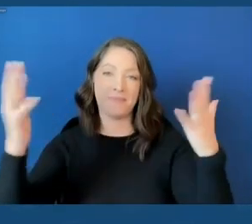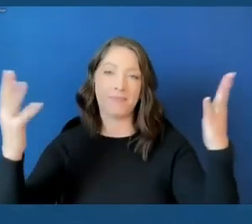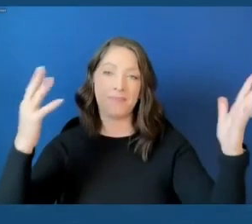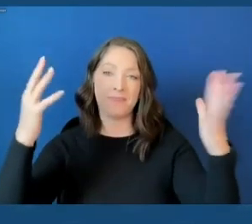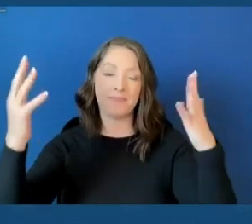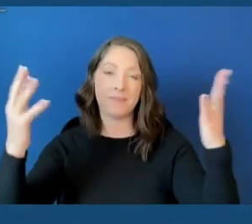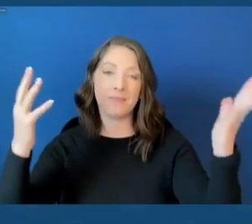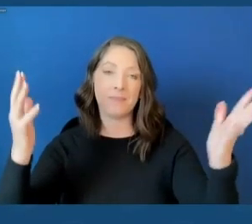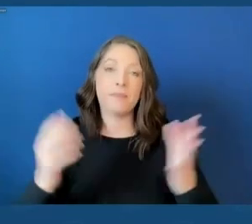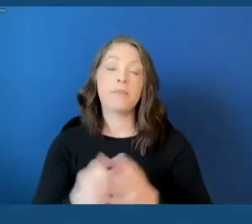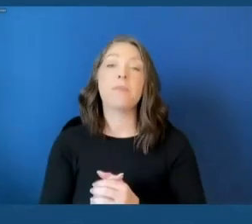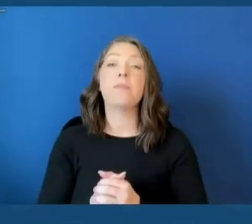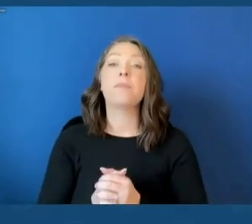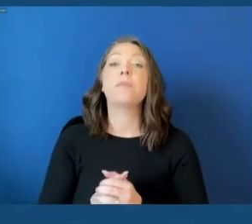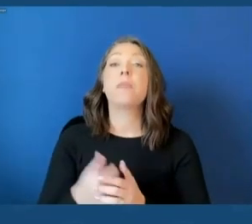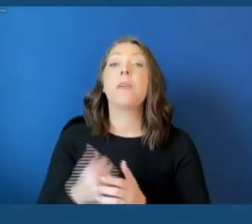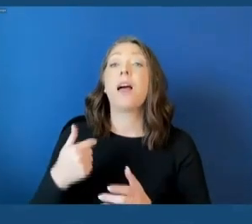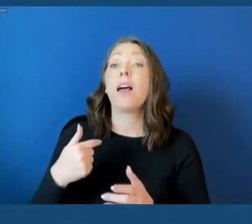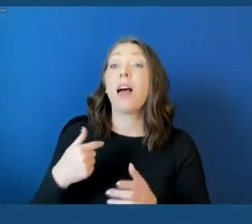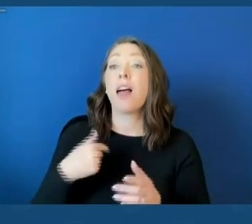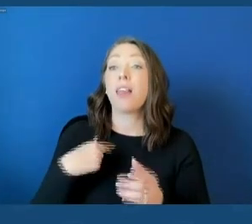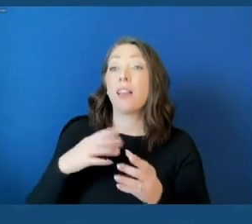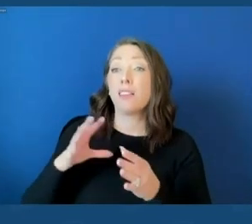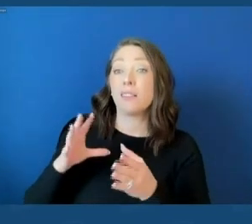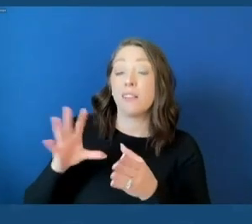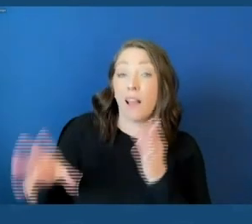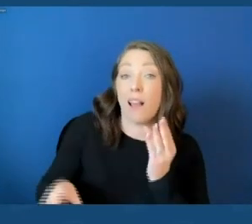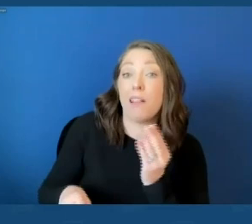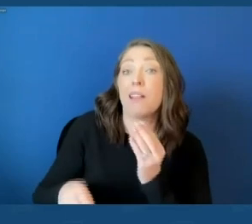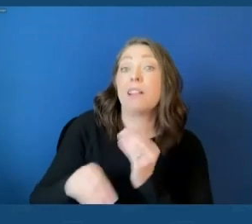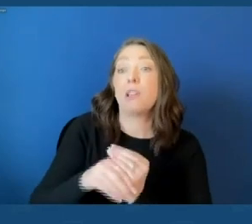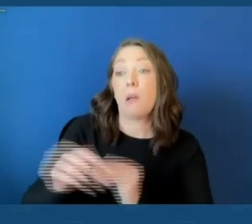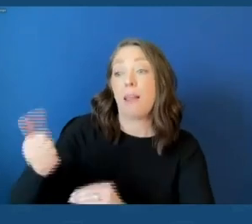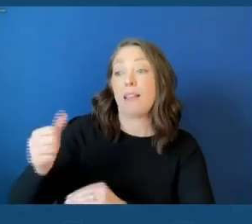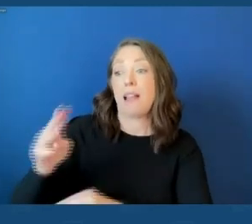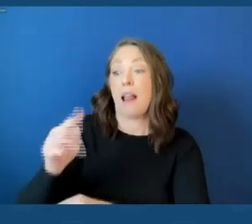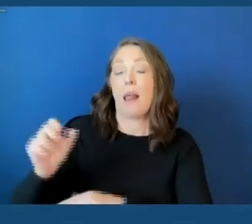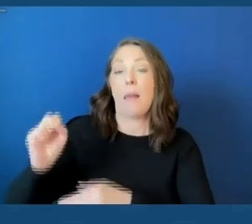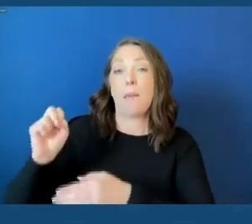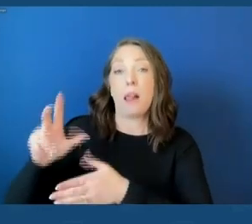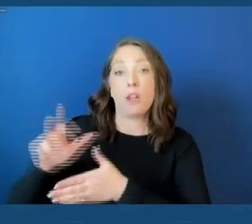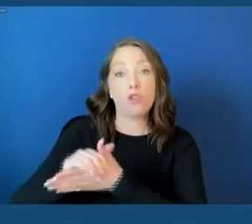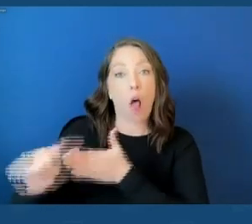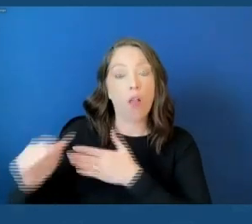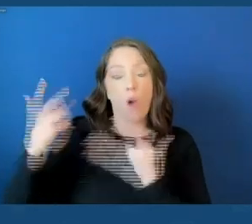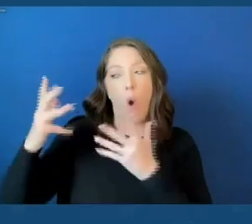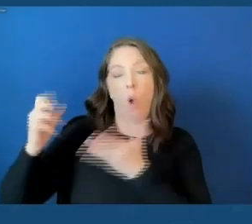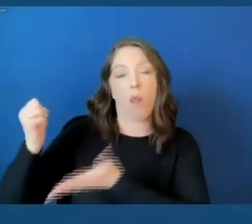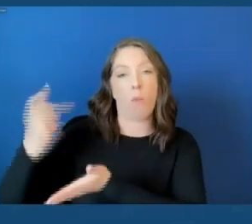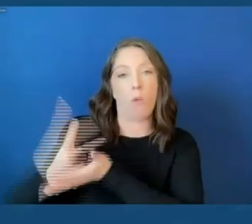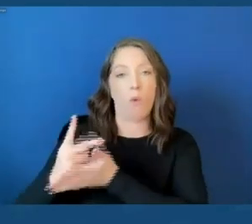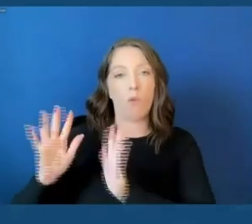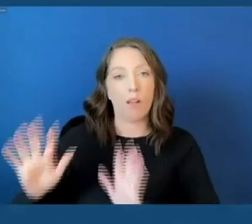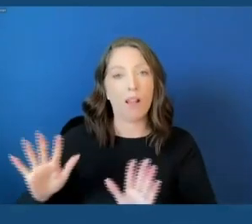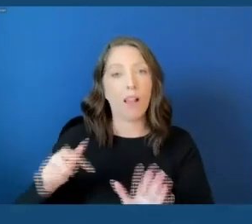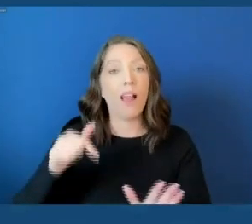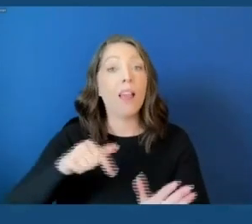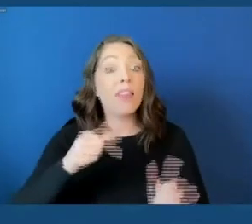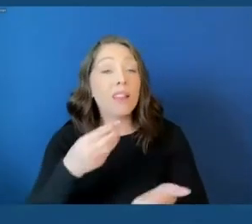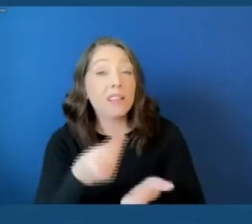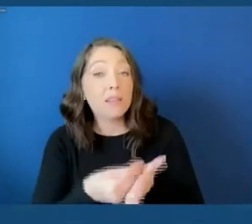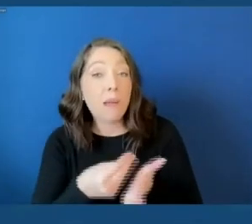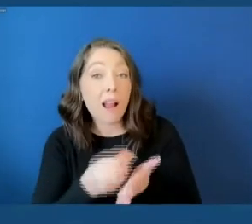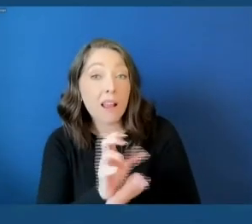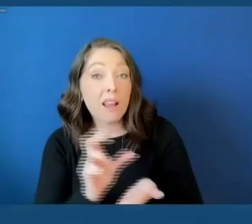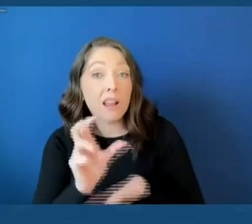This is along with the $10 million already approved by the legislature. Thank you again to my colleagues. This funding will ensure that the clean water septic